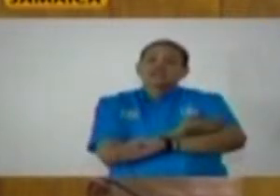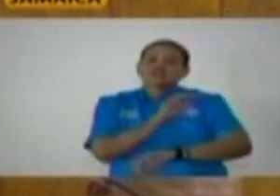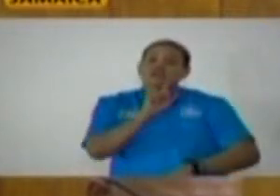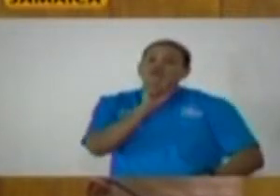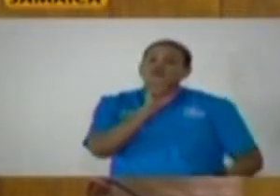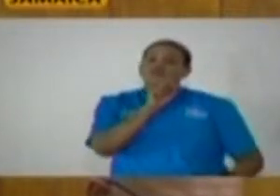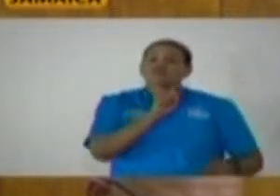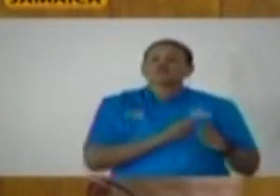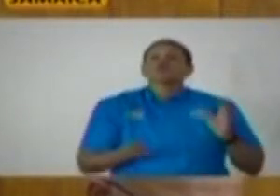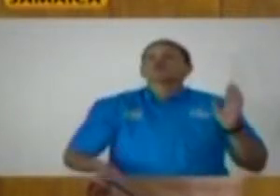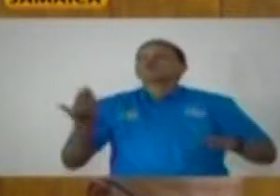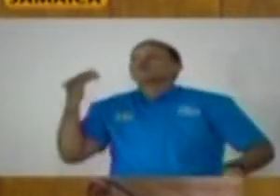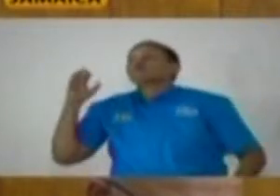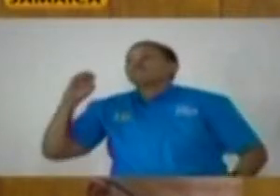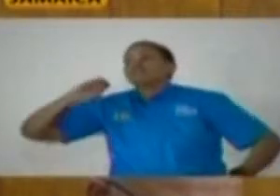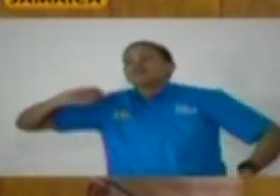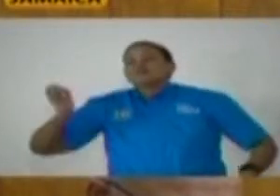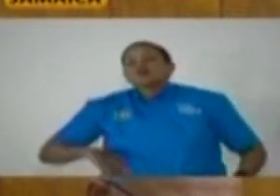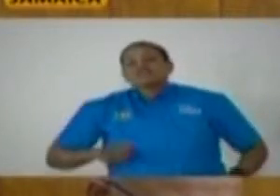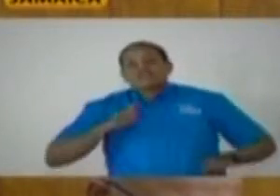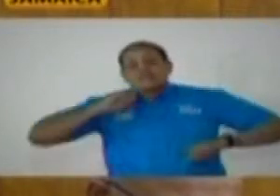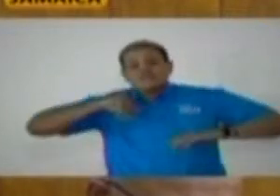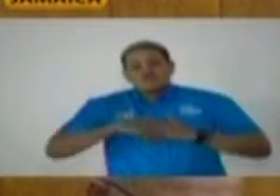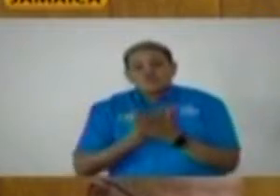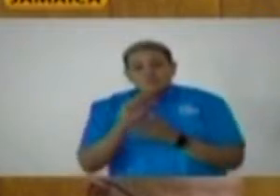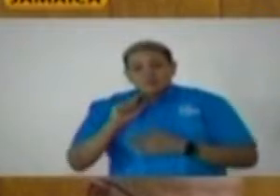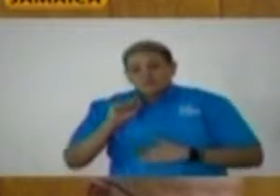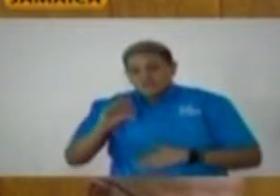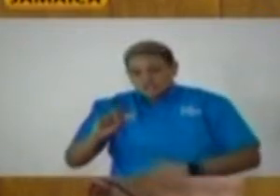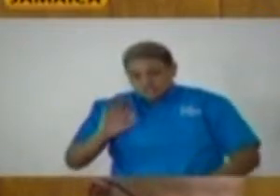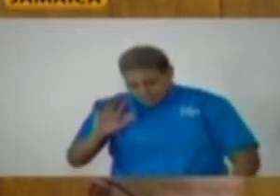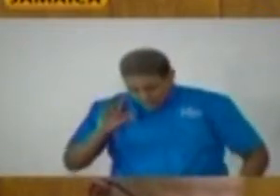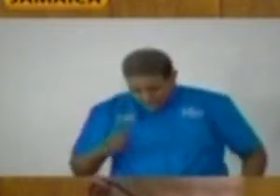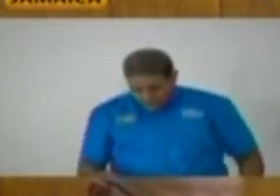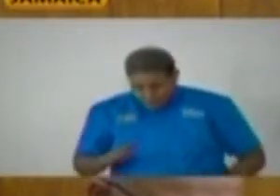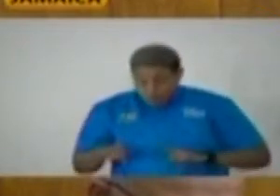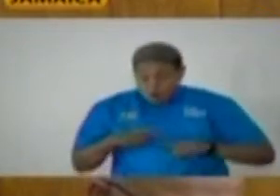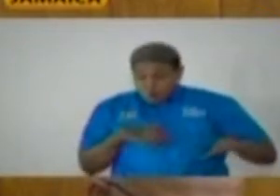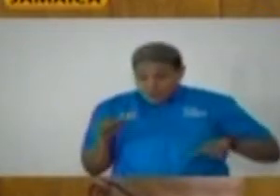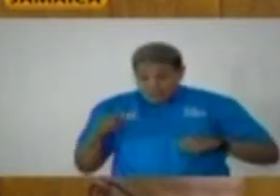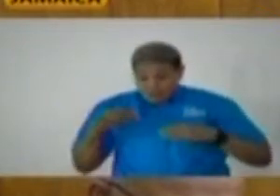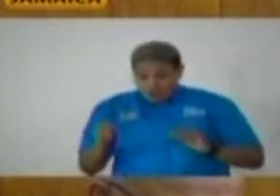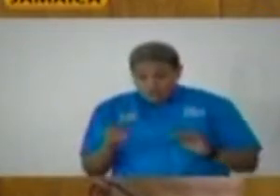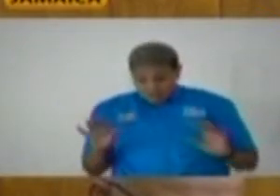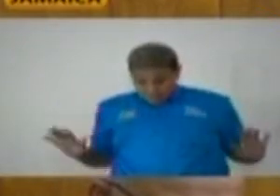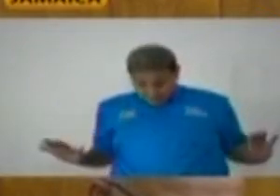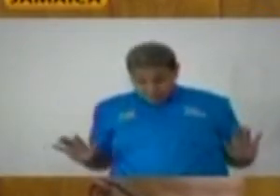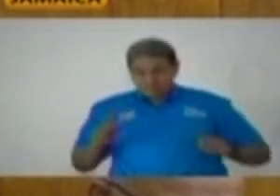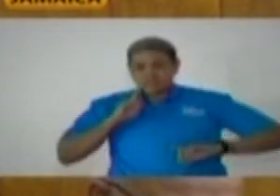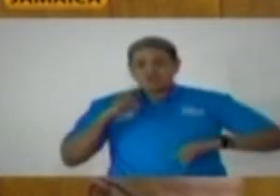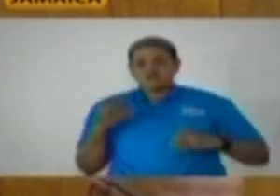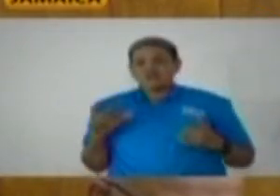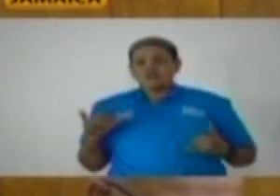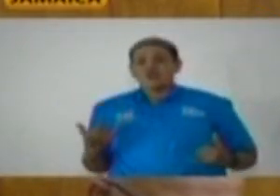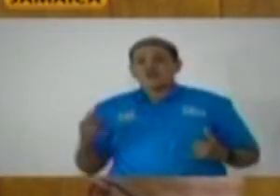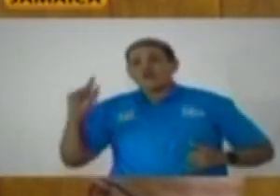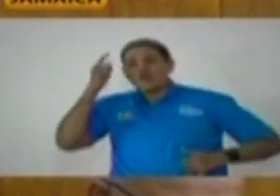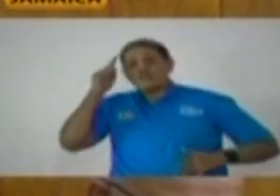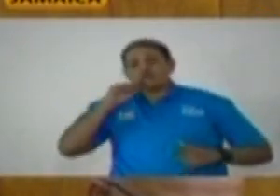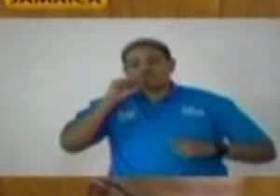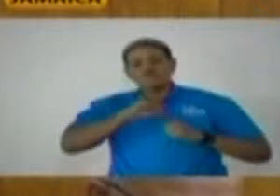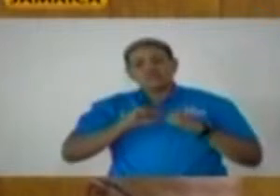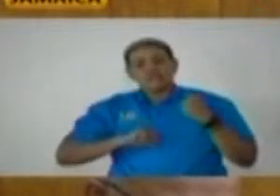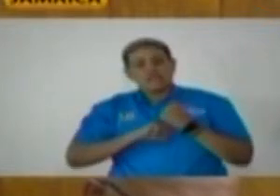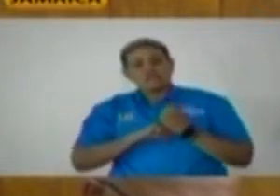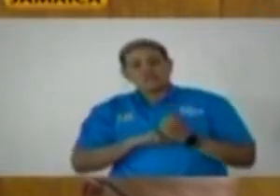2030 to 50% of renewables by 2030. When we left office, the current government endorsed